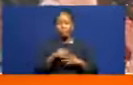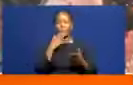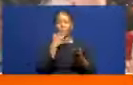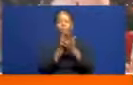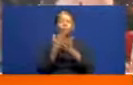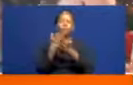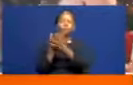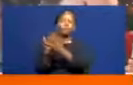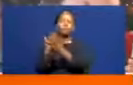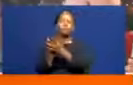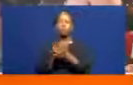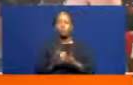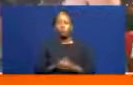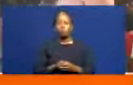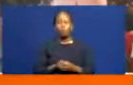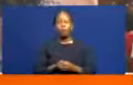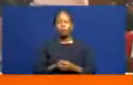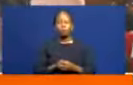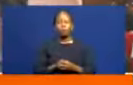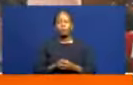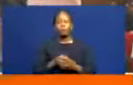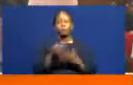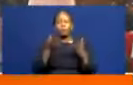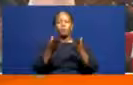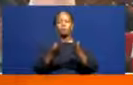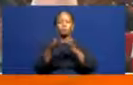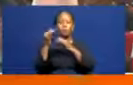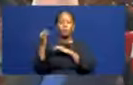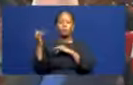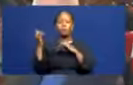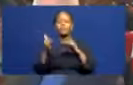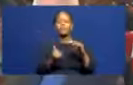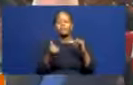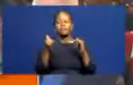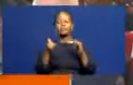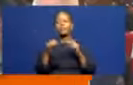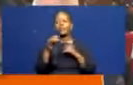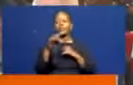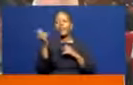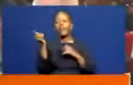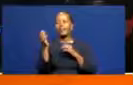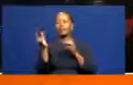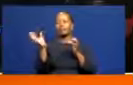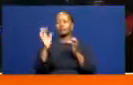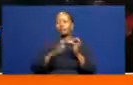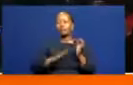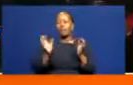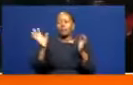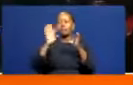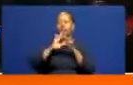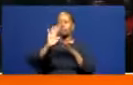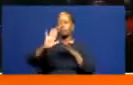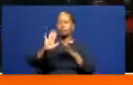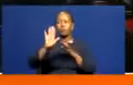you there, and I will invite Ms. Ahuna to join you there so that we can do